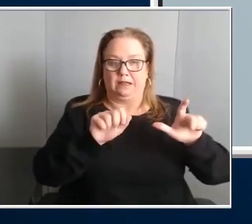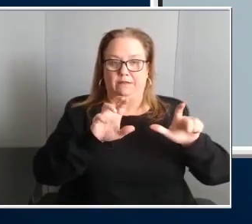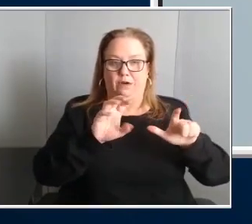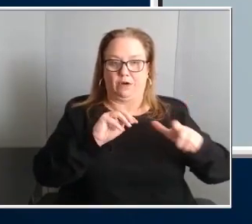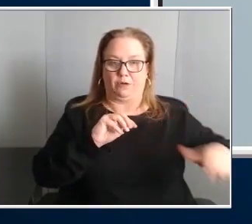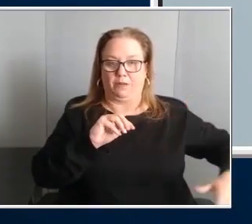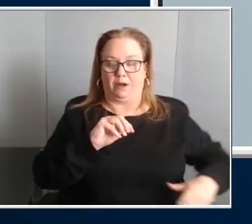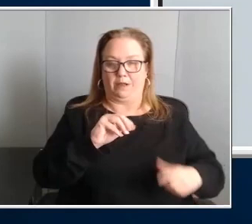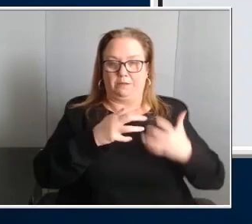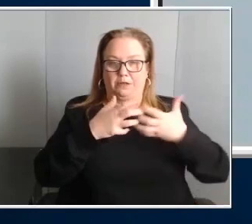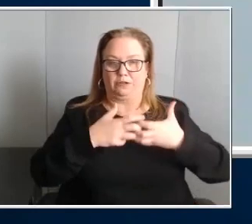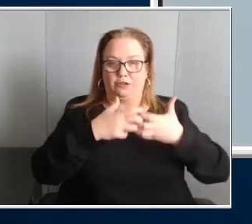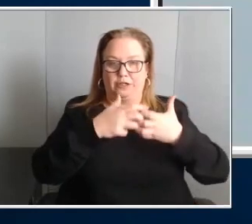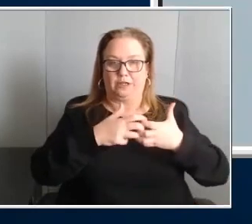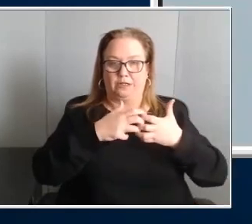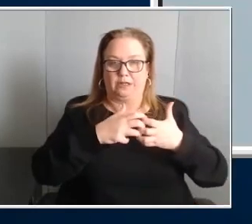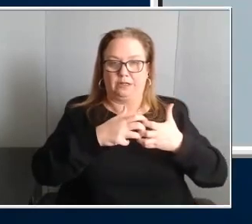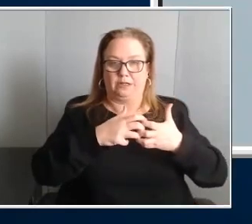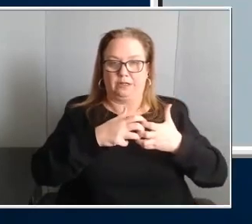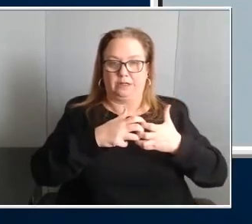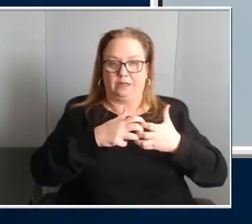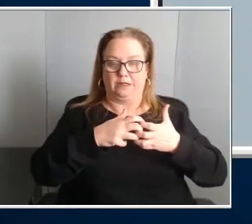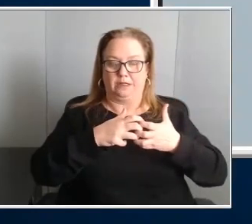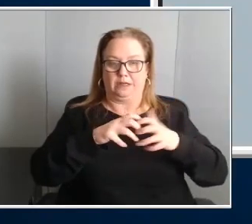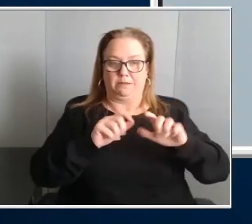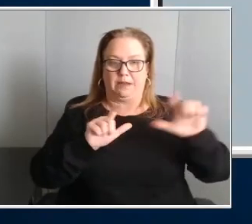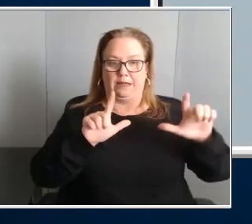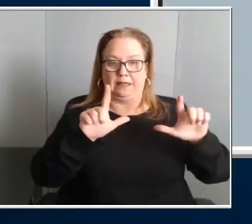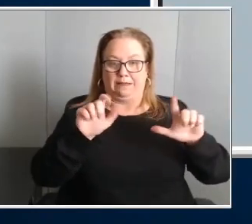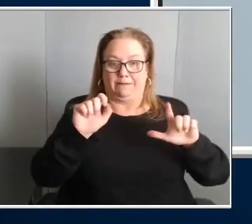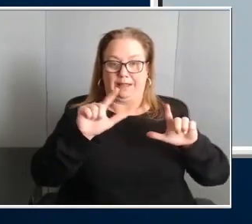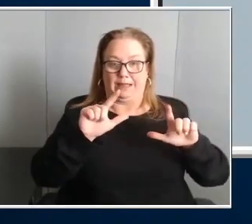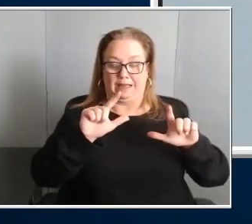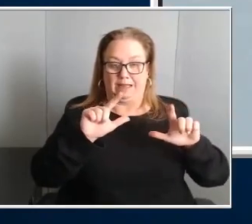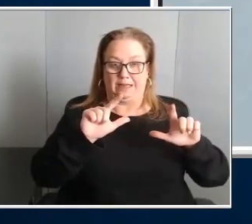it and prop my left leg on it.